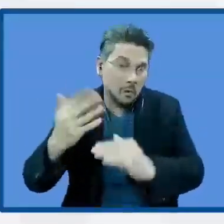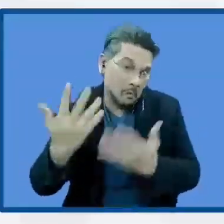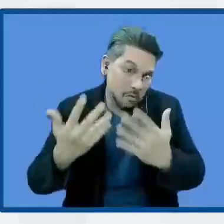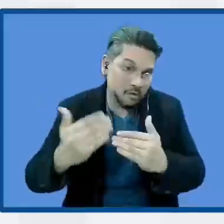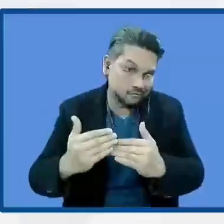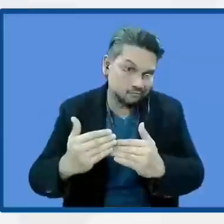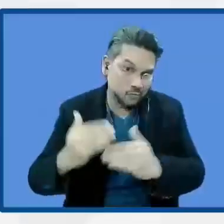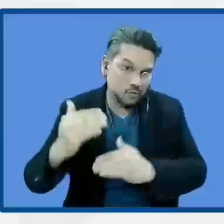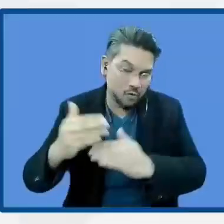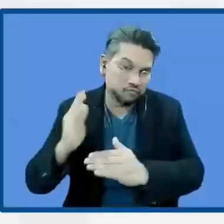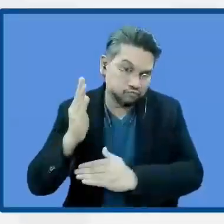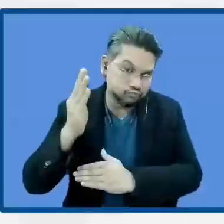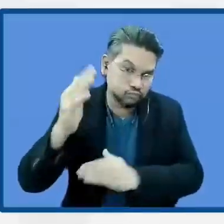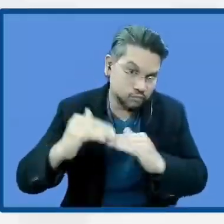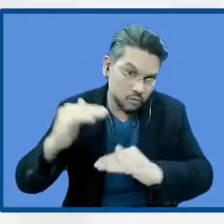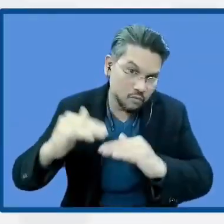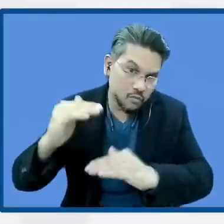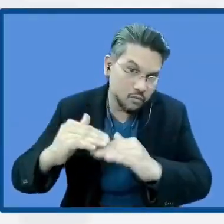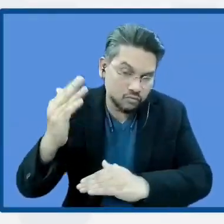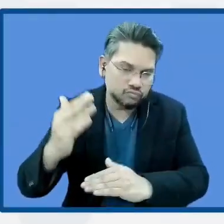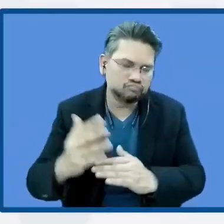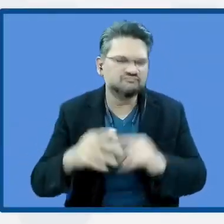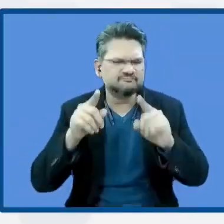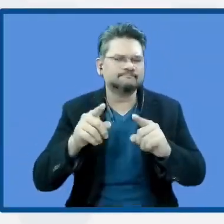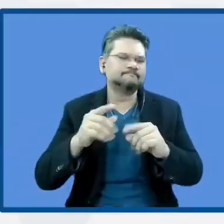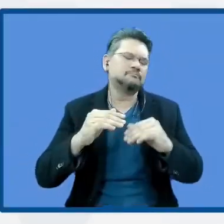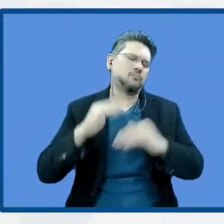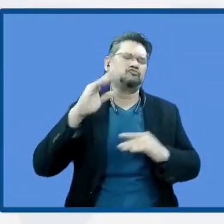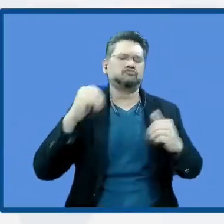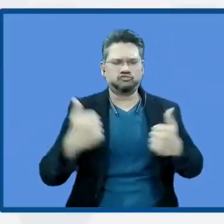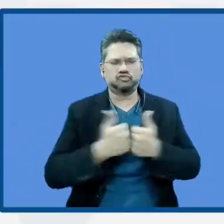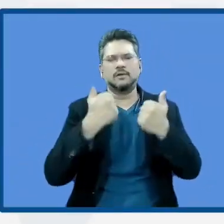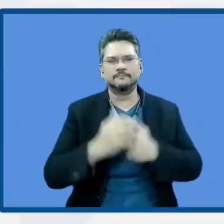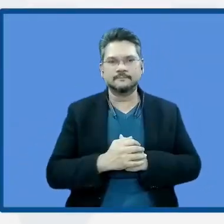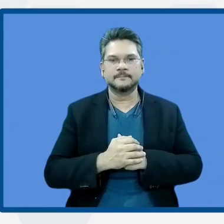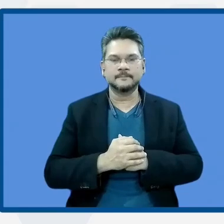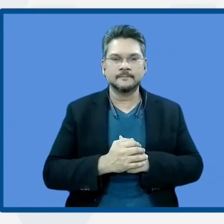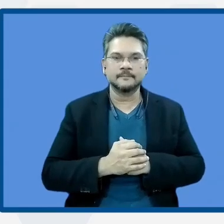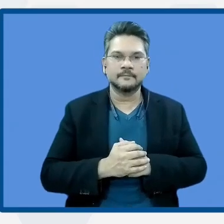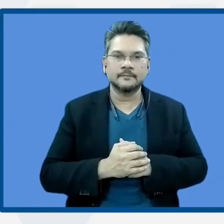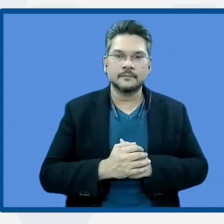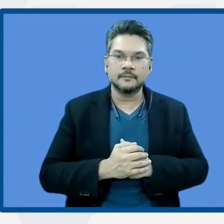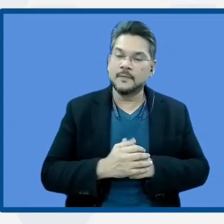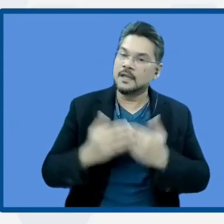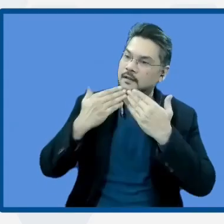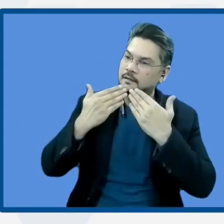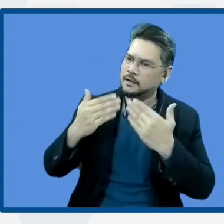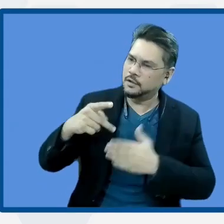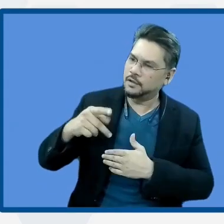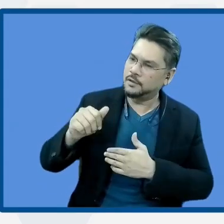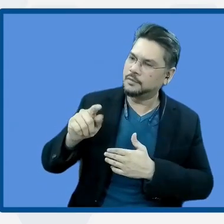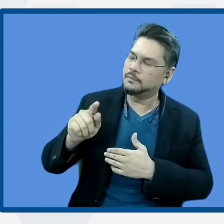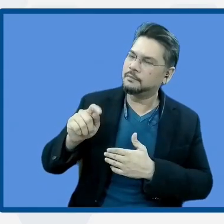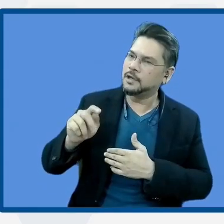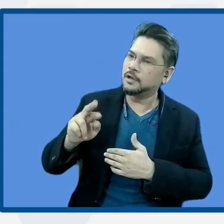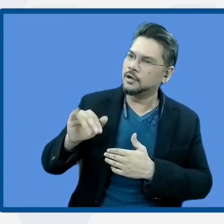And that is our main challenge right now. Thank you, Patricia. That was very